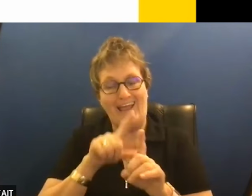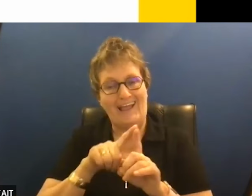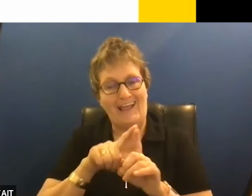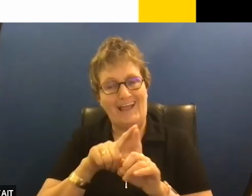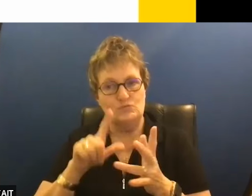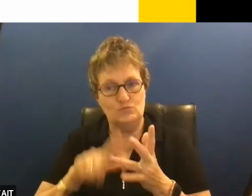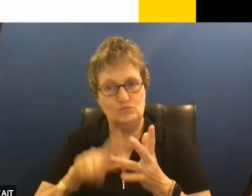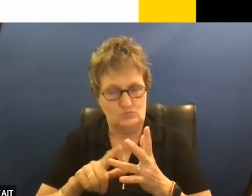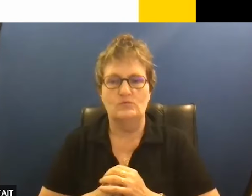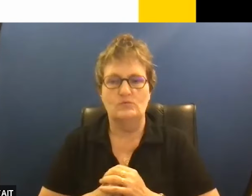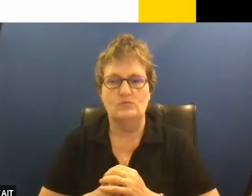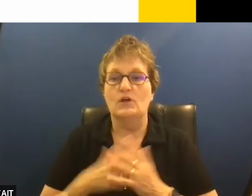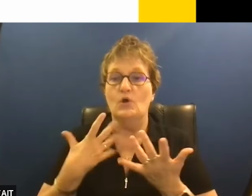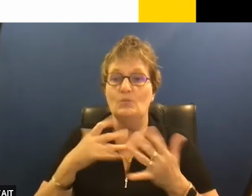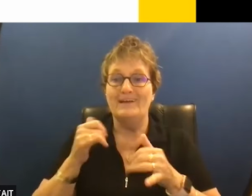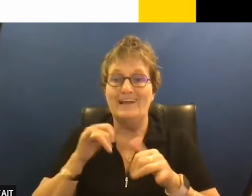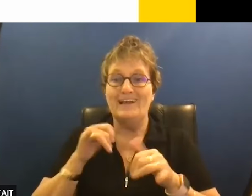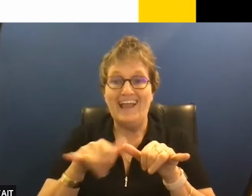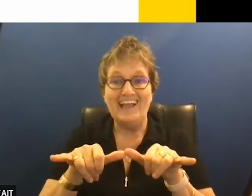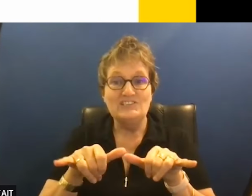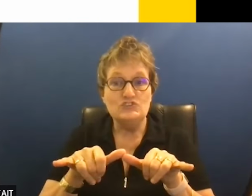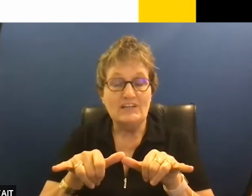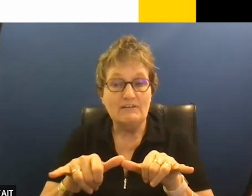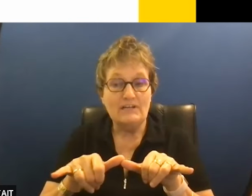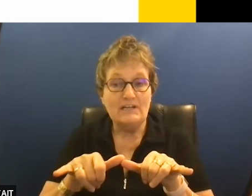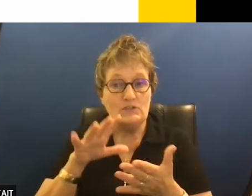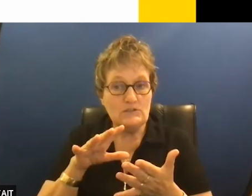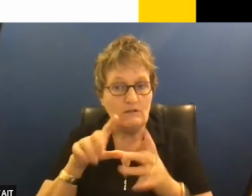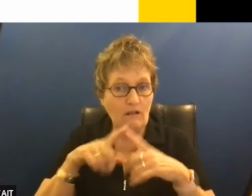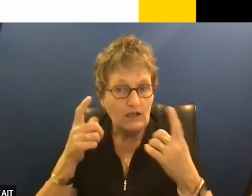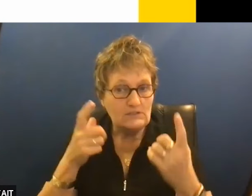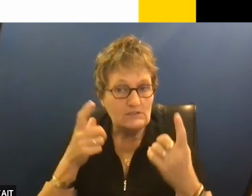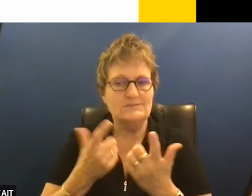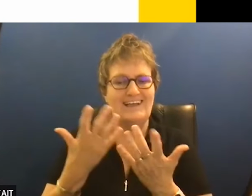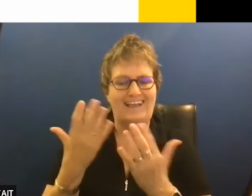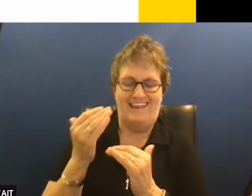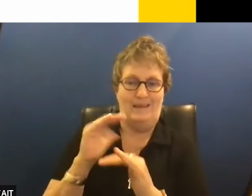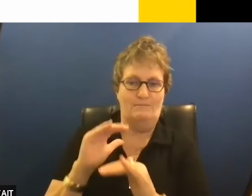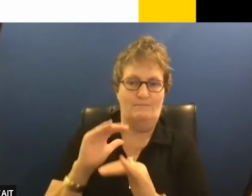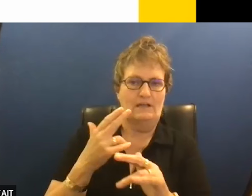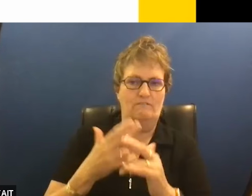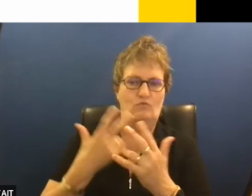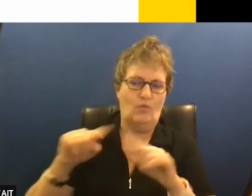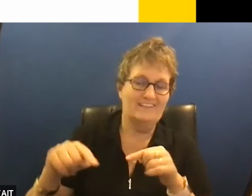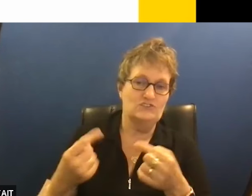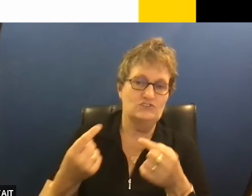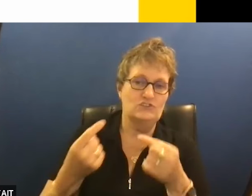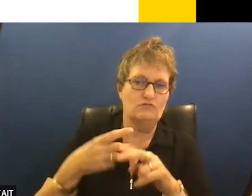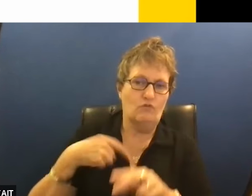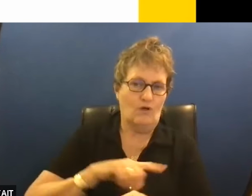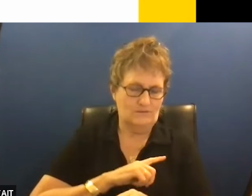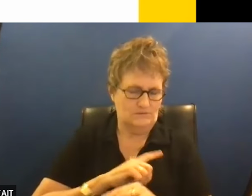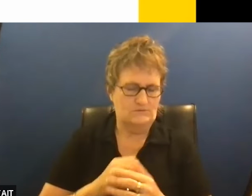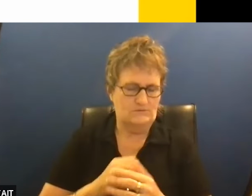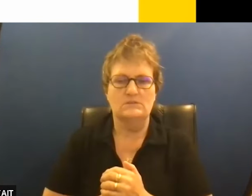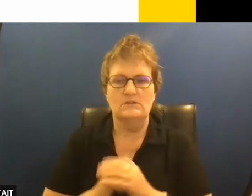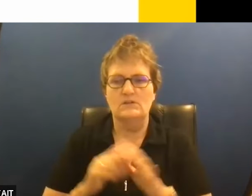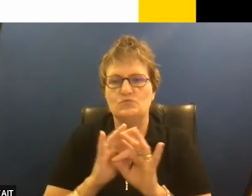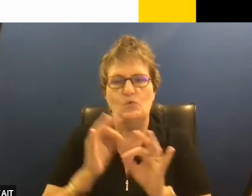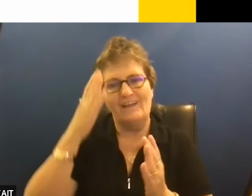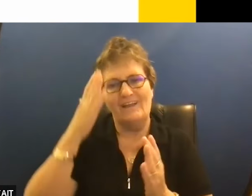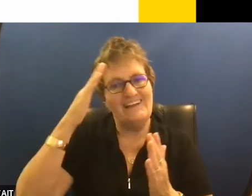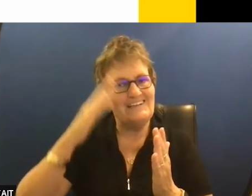being engineering lecturers, there's a significant limitation on the challenge for us as teachers, not having the expertise to take